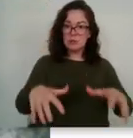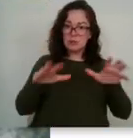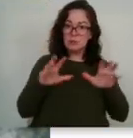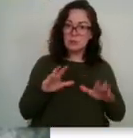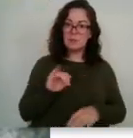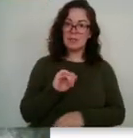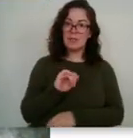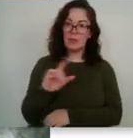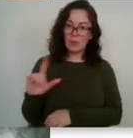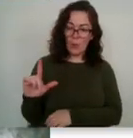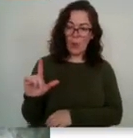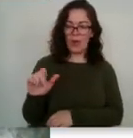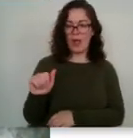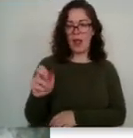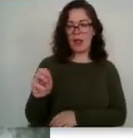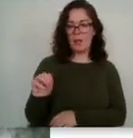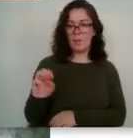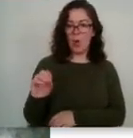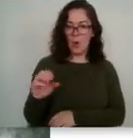in Italy.